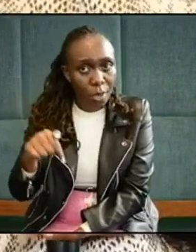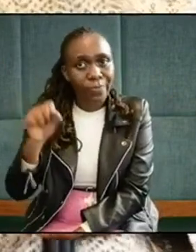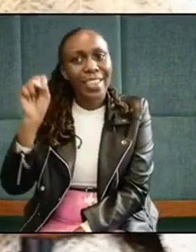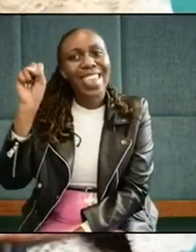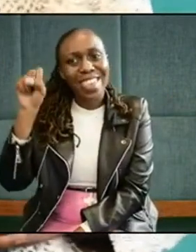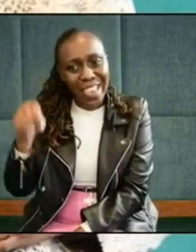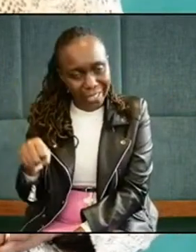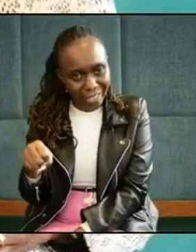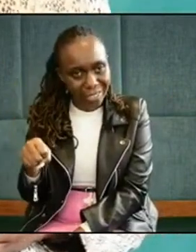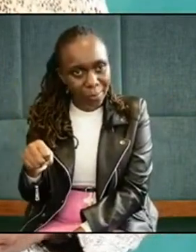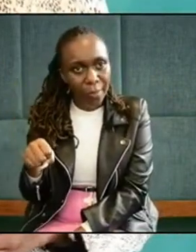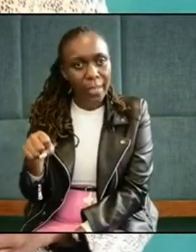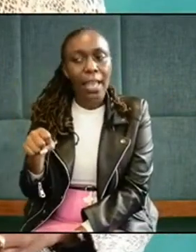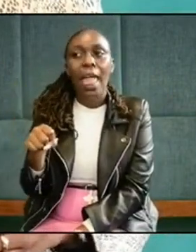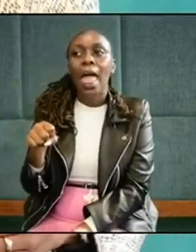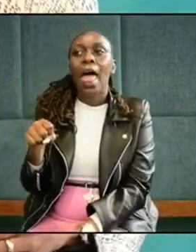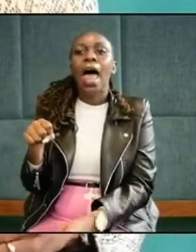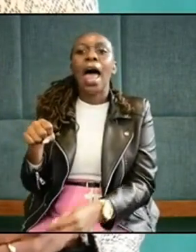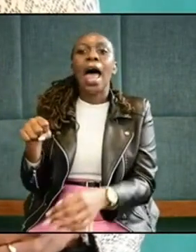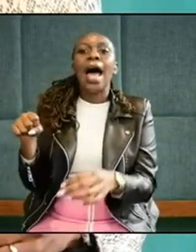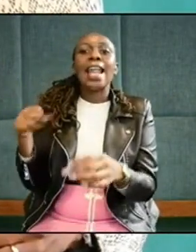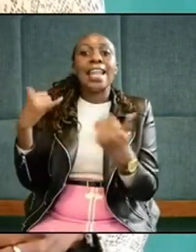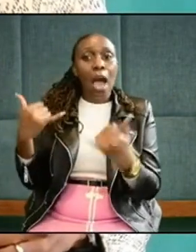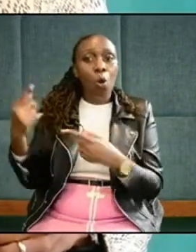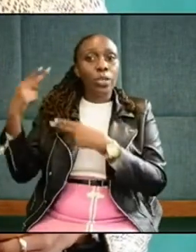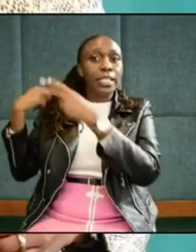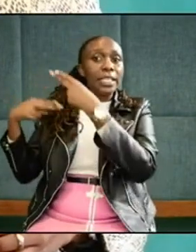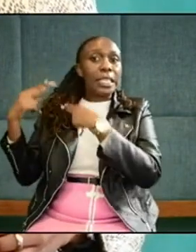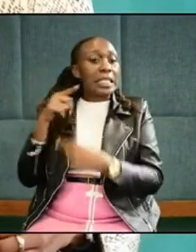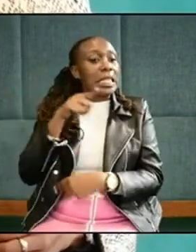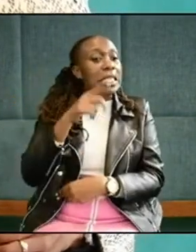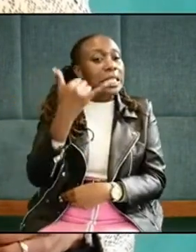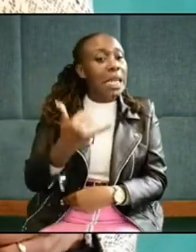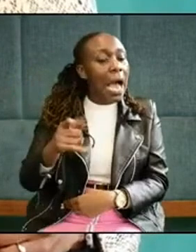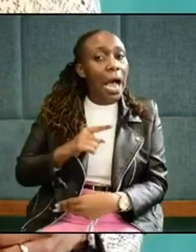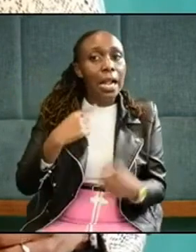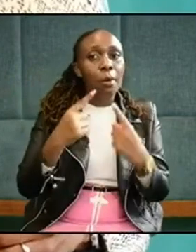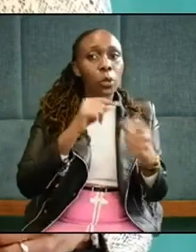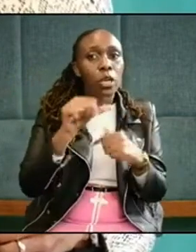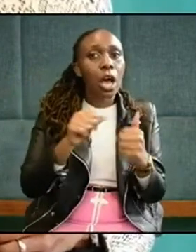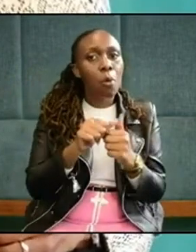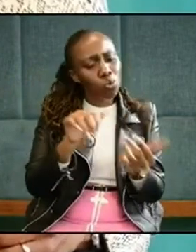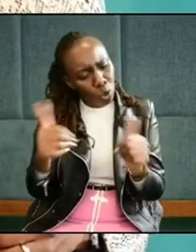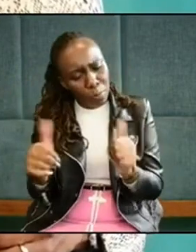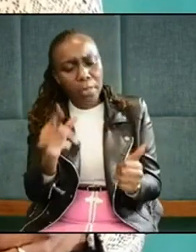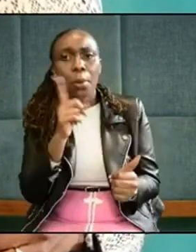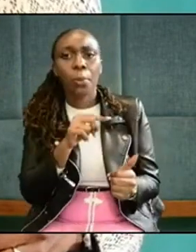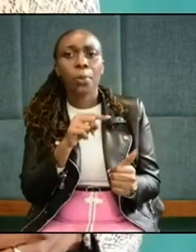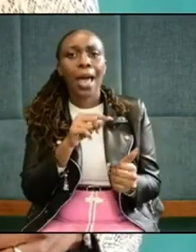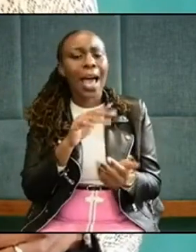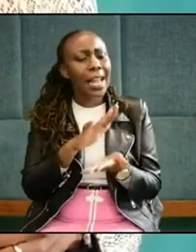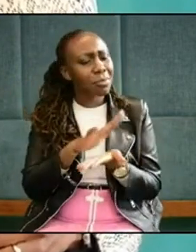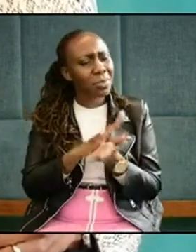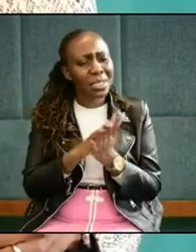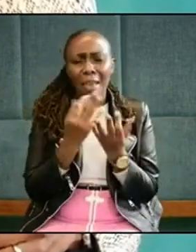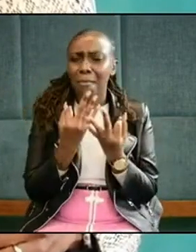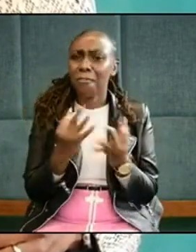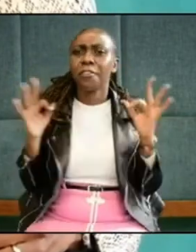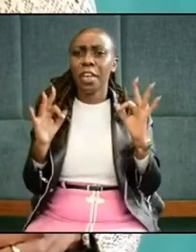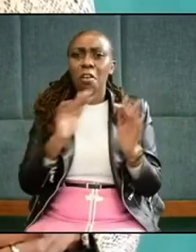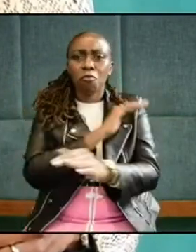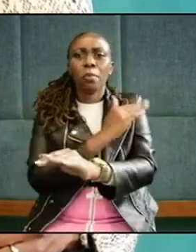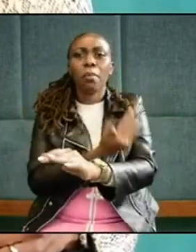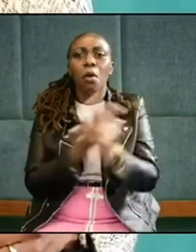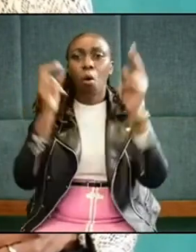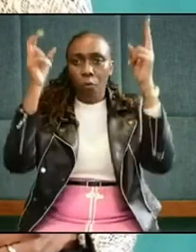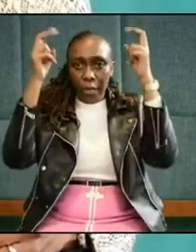is history. That young girl was baptized in the name of Jesus. And she was set free from the power of the evil